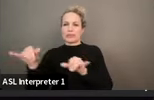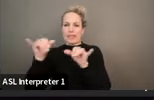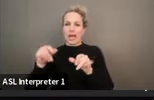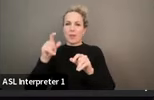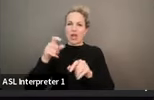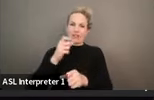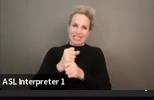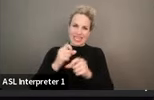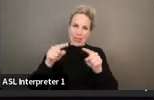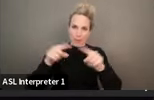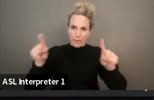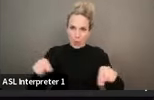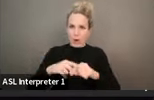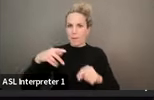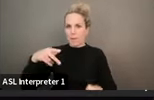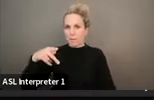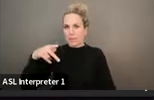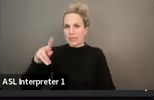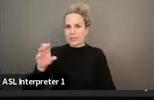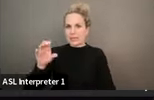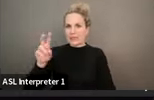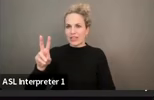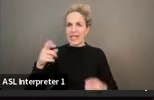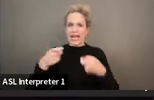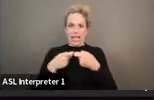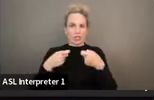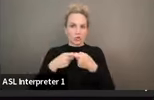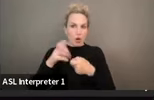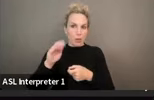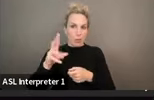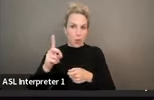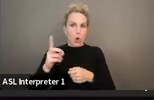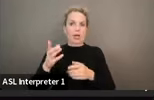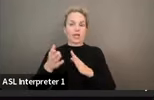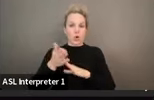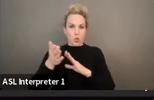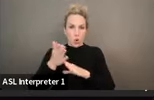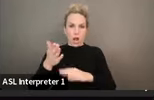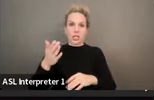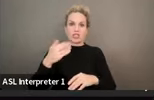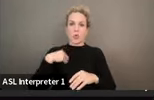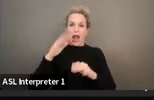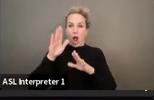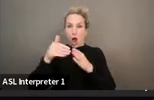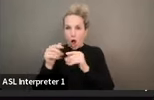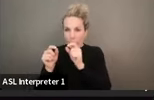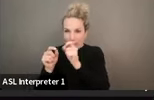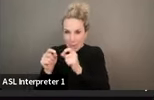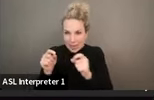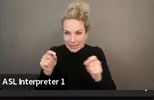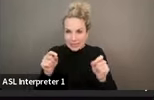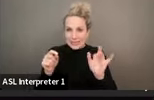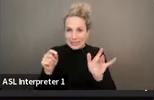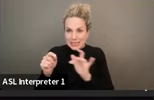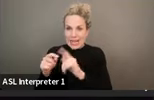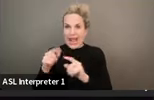board, the PCB board, the electronics board that runs this controller. We had to source all these little buttons. We had to